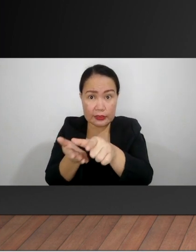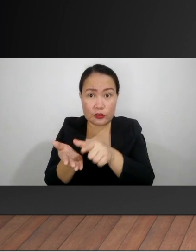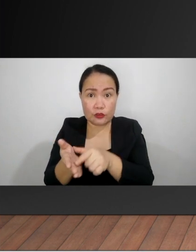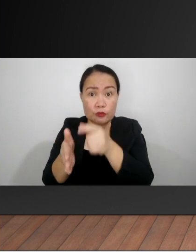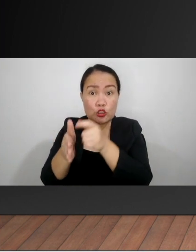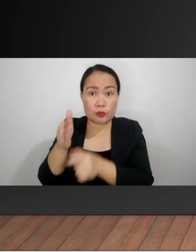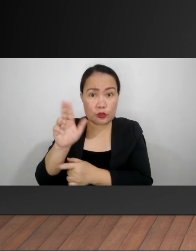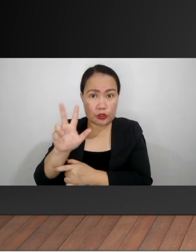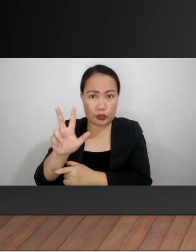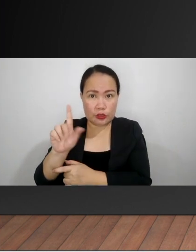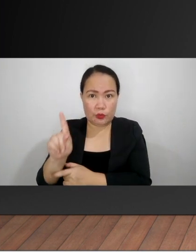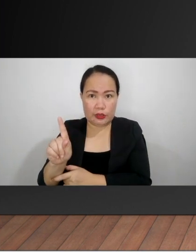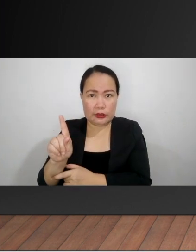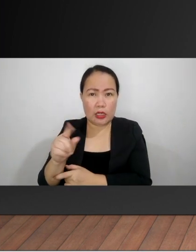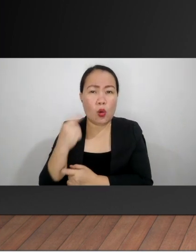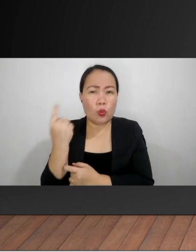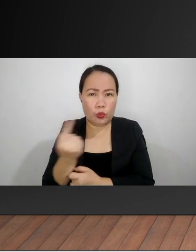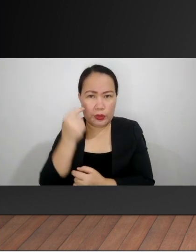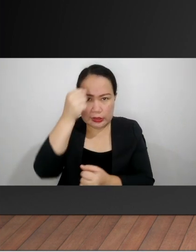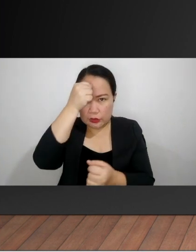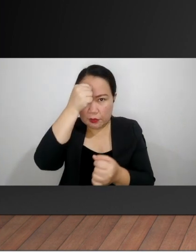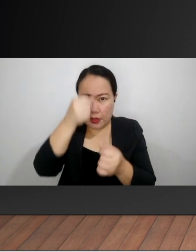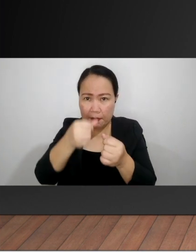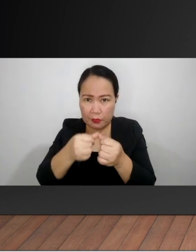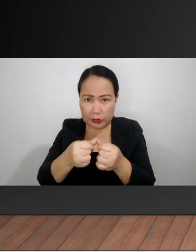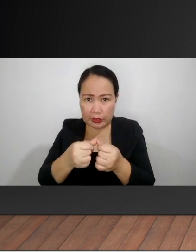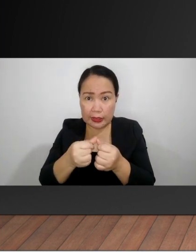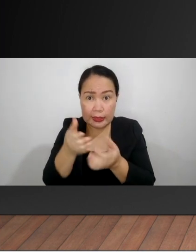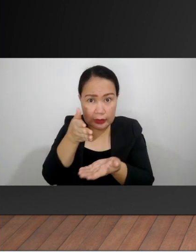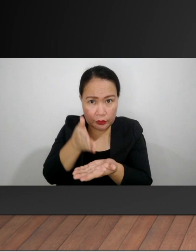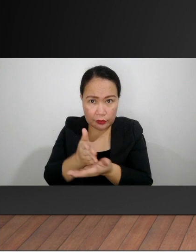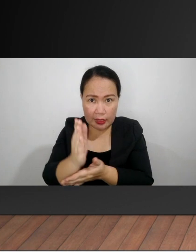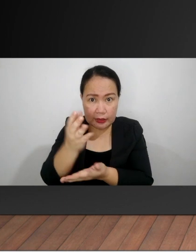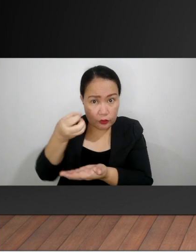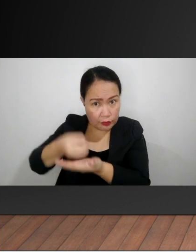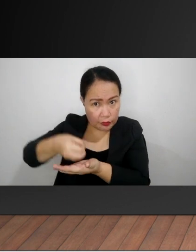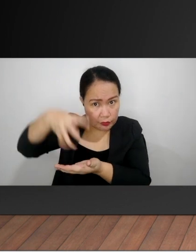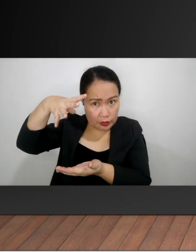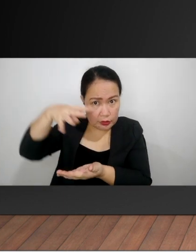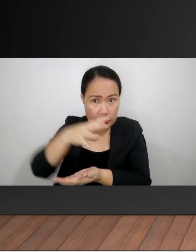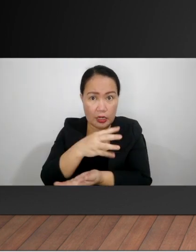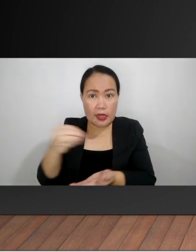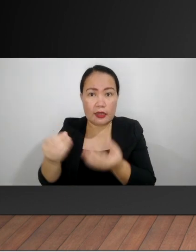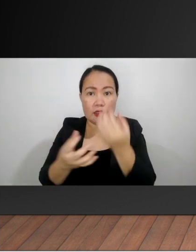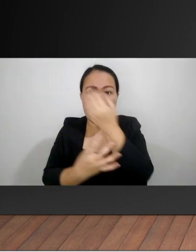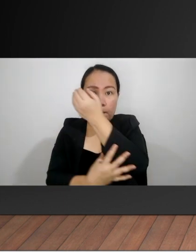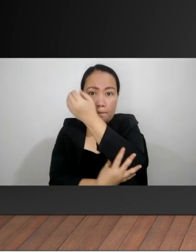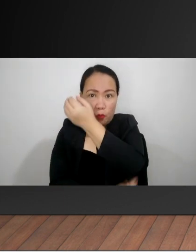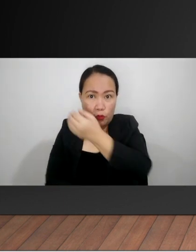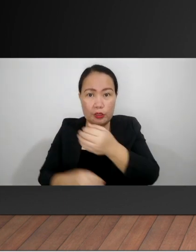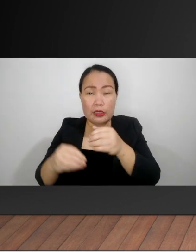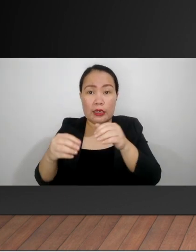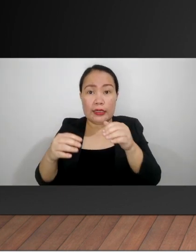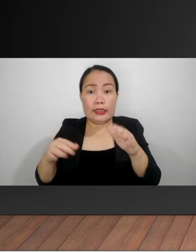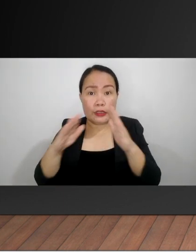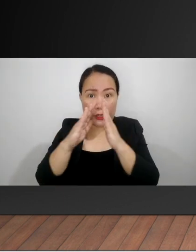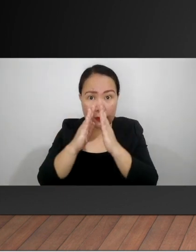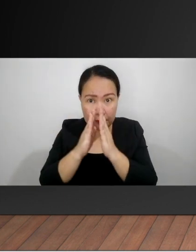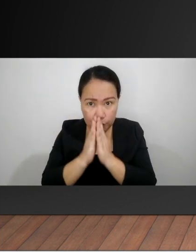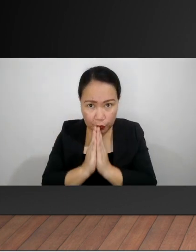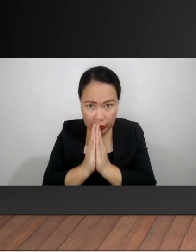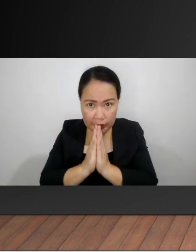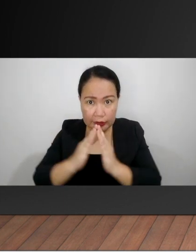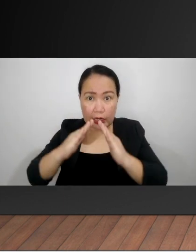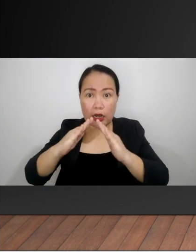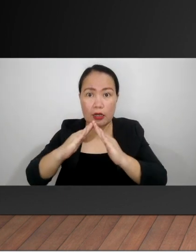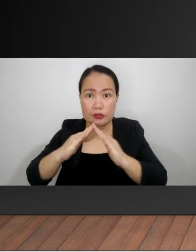Lesson of Chapter 31. Always remember that the right of the rich and the poor in the prayer